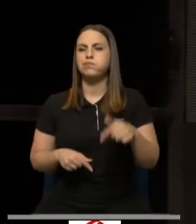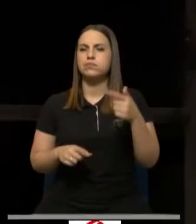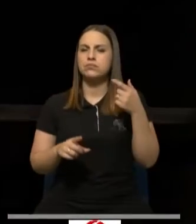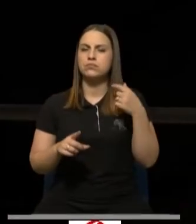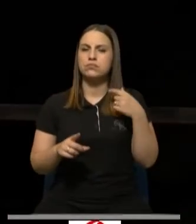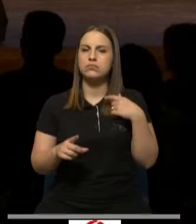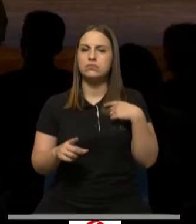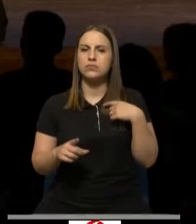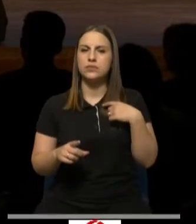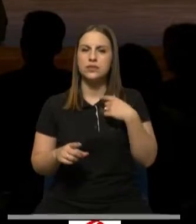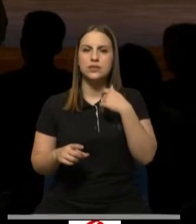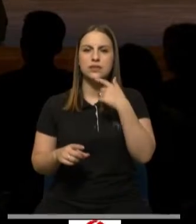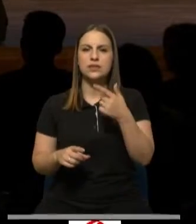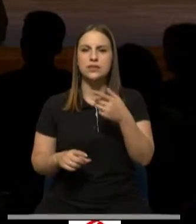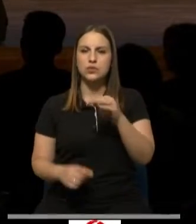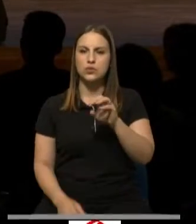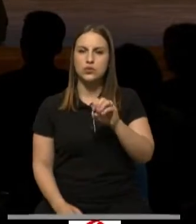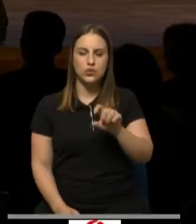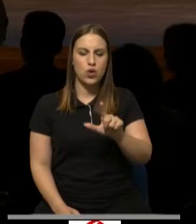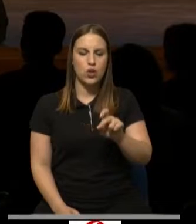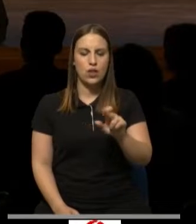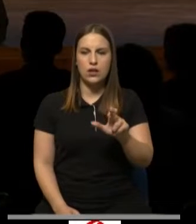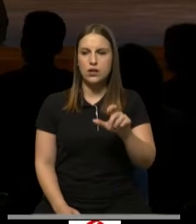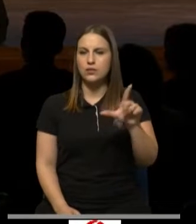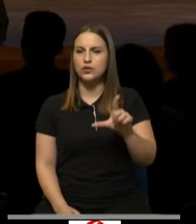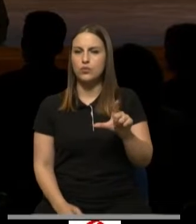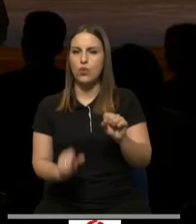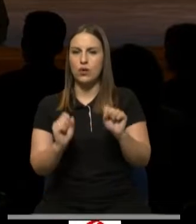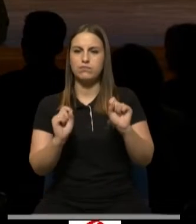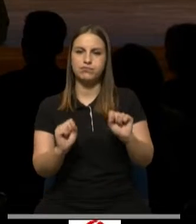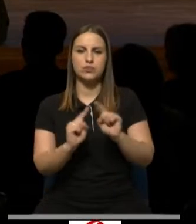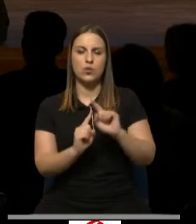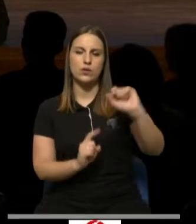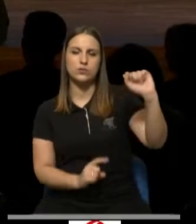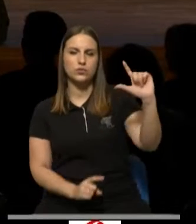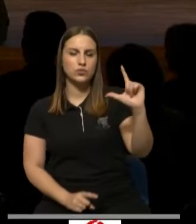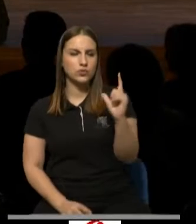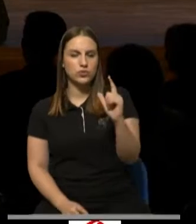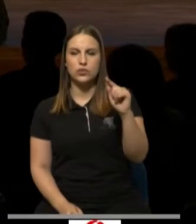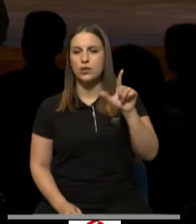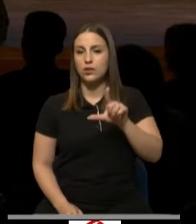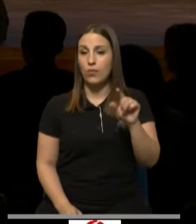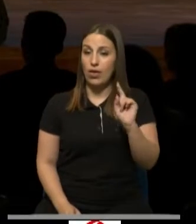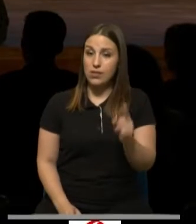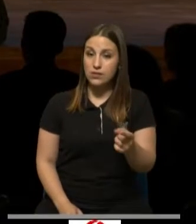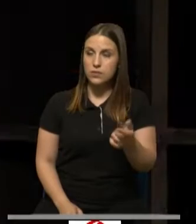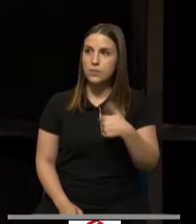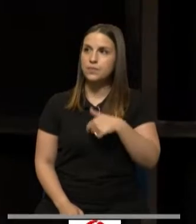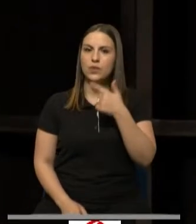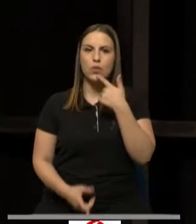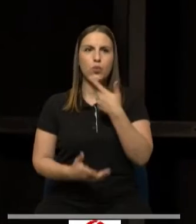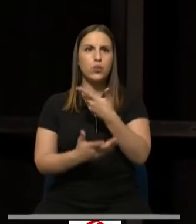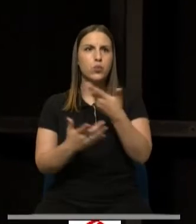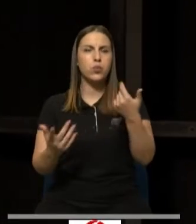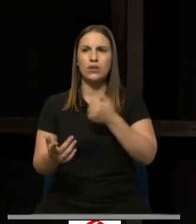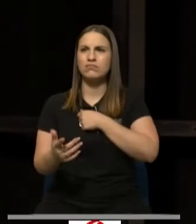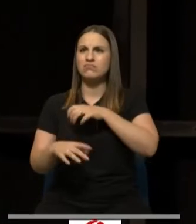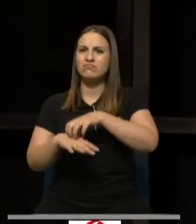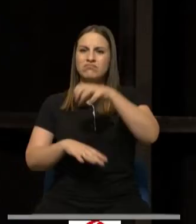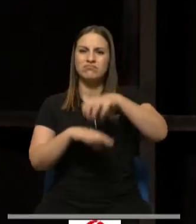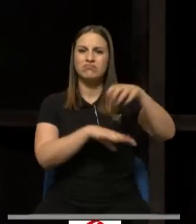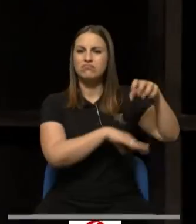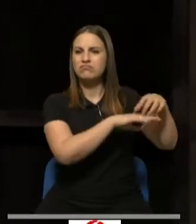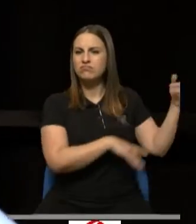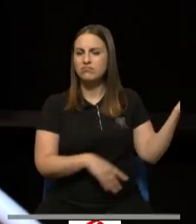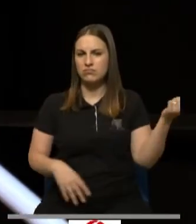at the beginning I launched what I called Solar Lisbon is this. We have so many